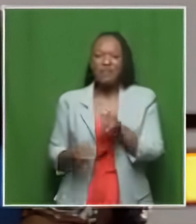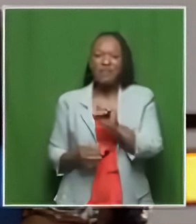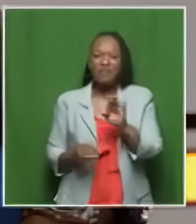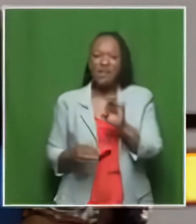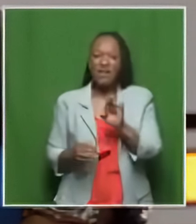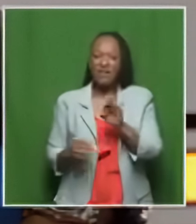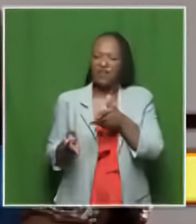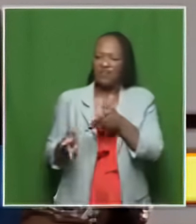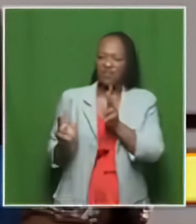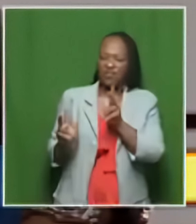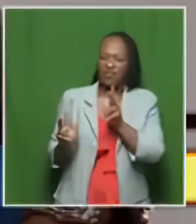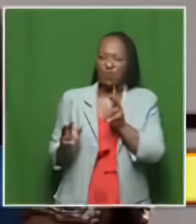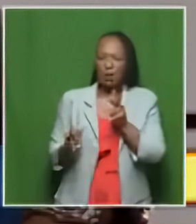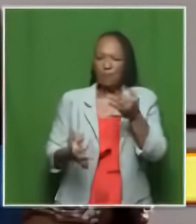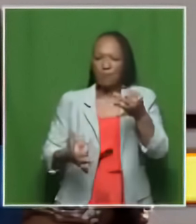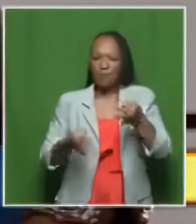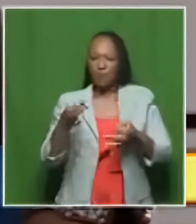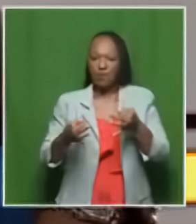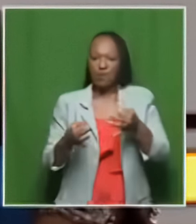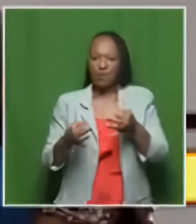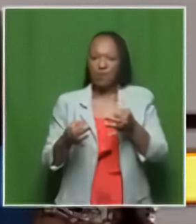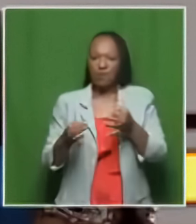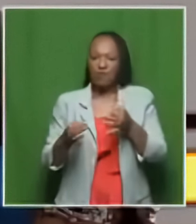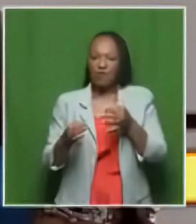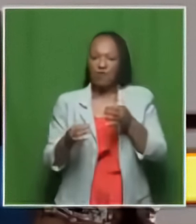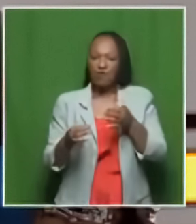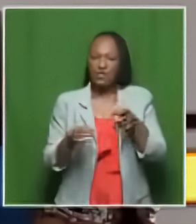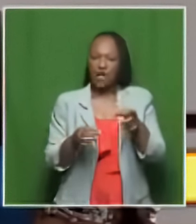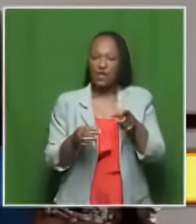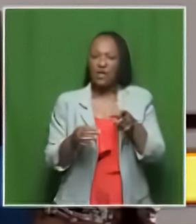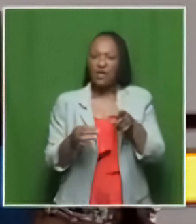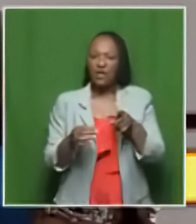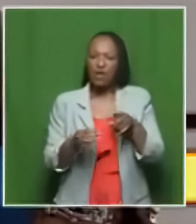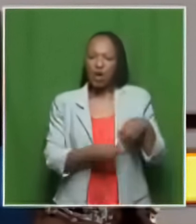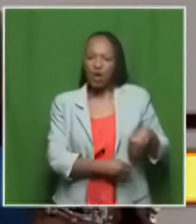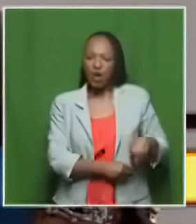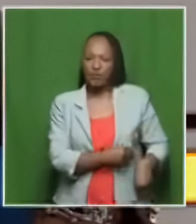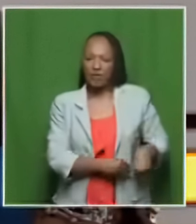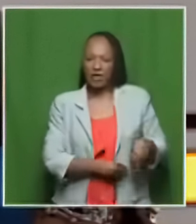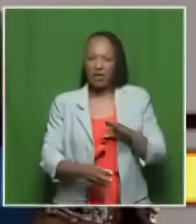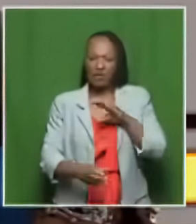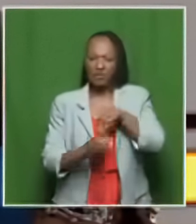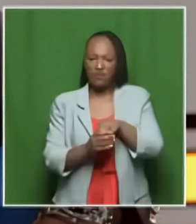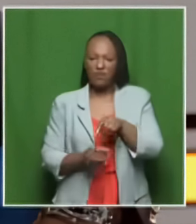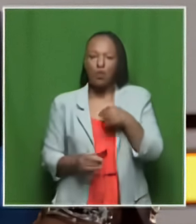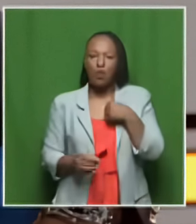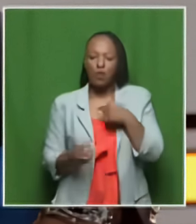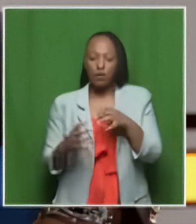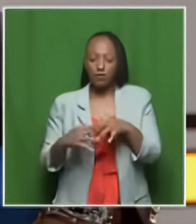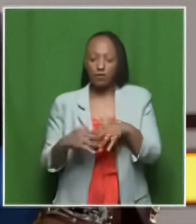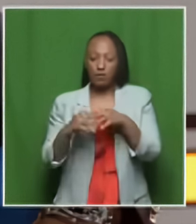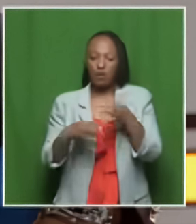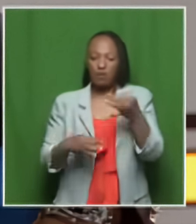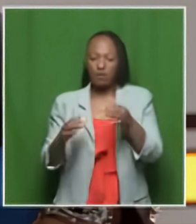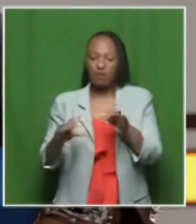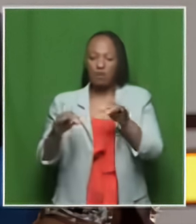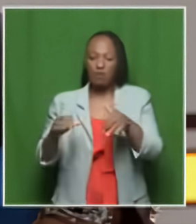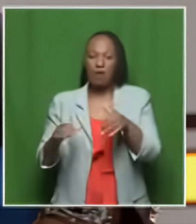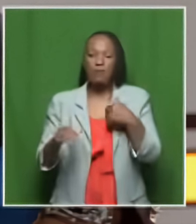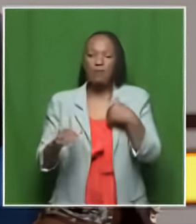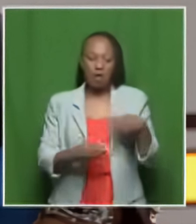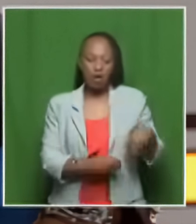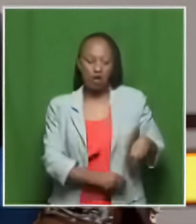EFF because the party is moving towards the direction of corruption. When we formed the party, I had a